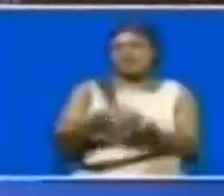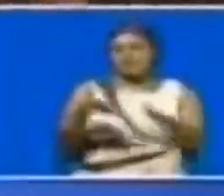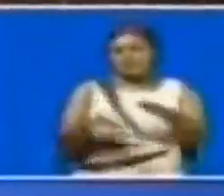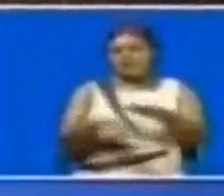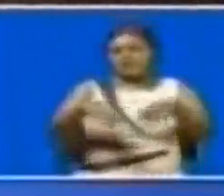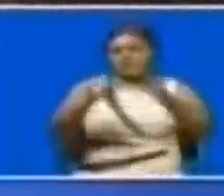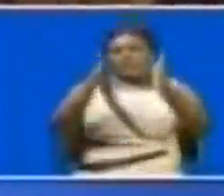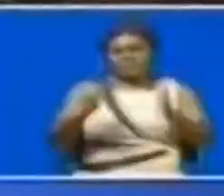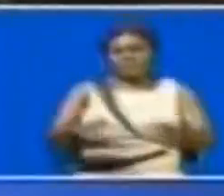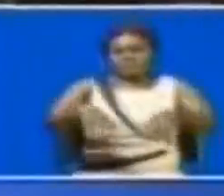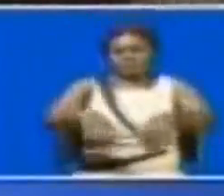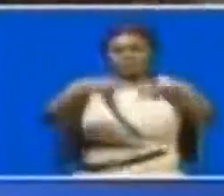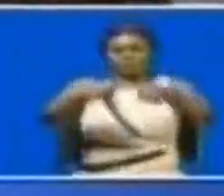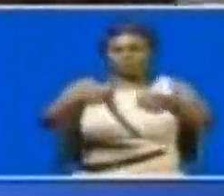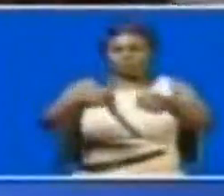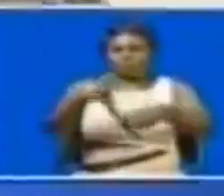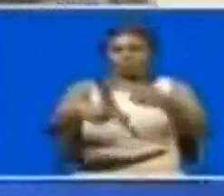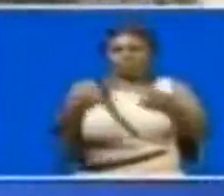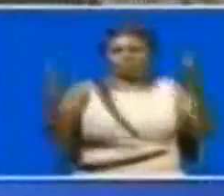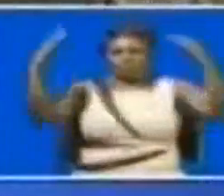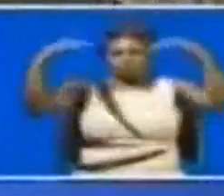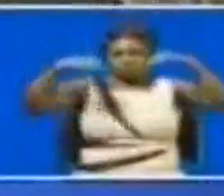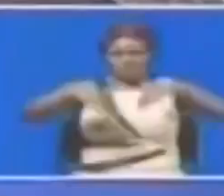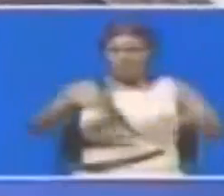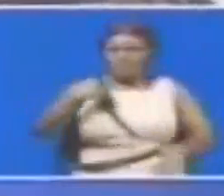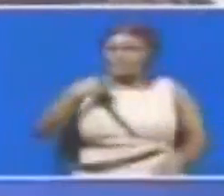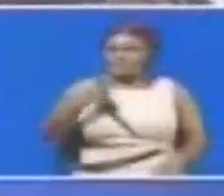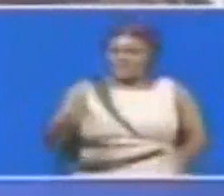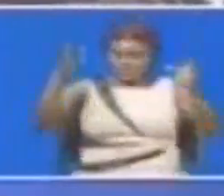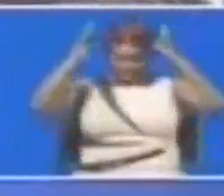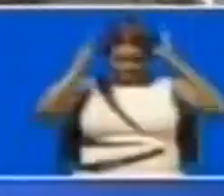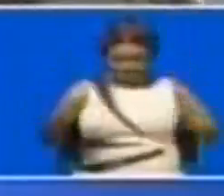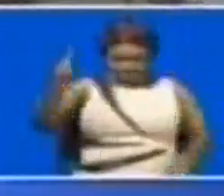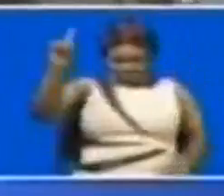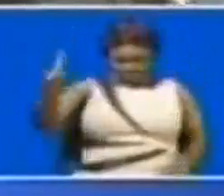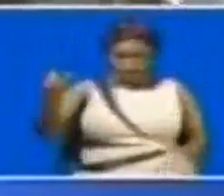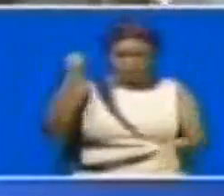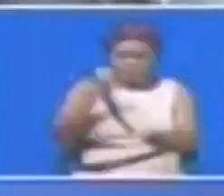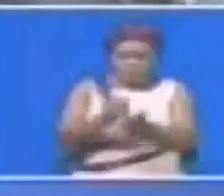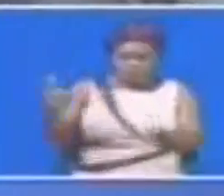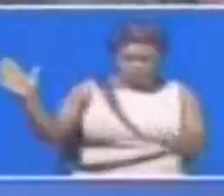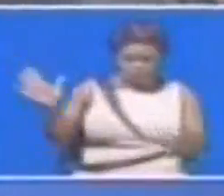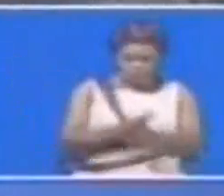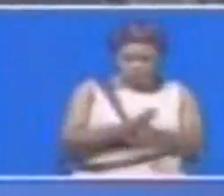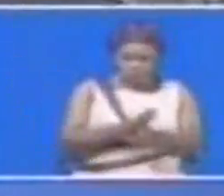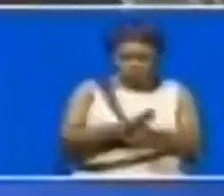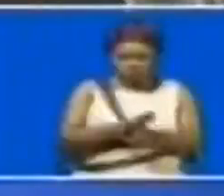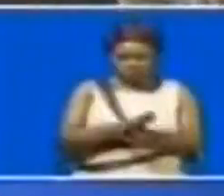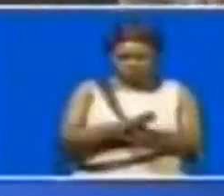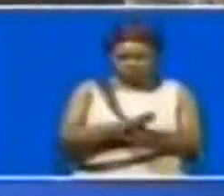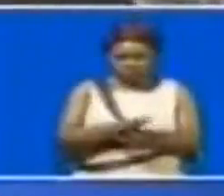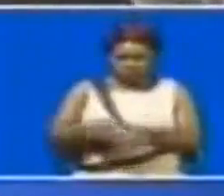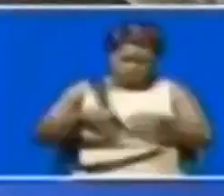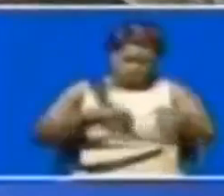over and the secretary general so that we may proceed to the session. Tunasema kwa kauli moja, the entire office of capture nationally